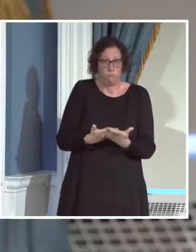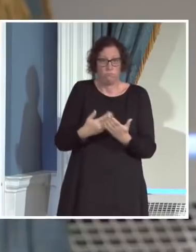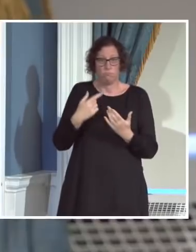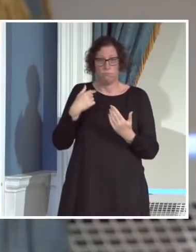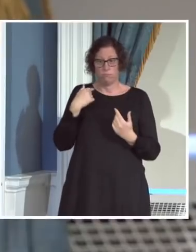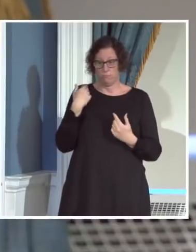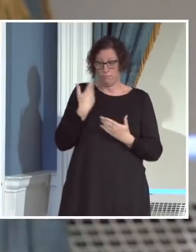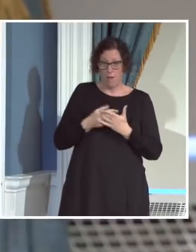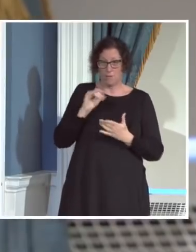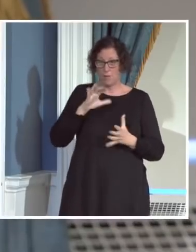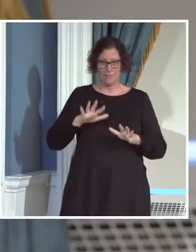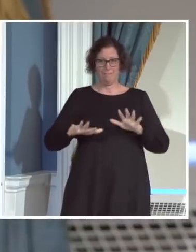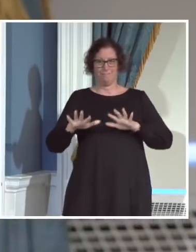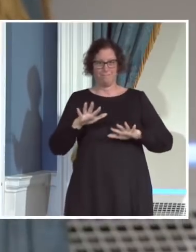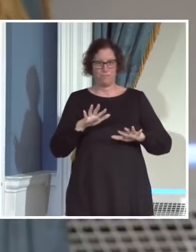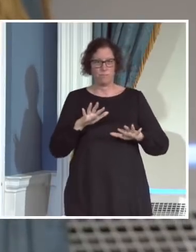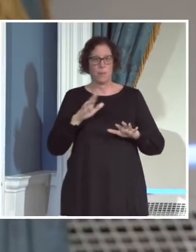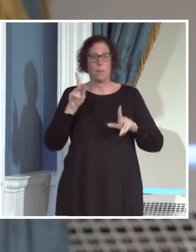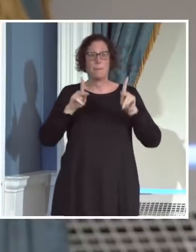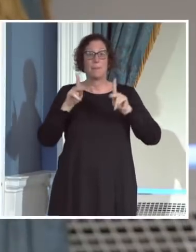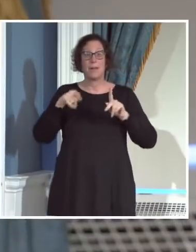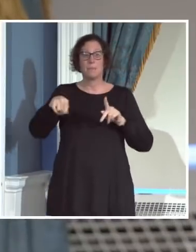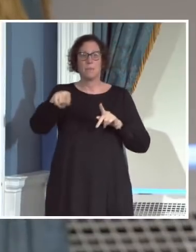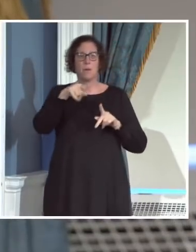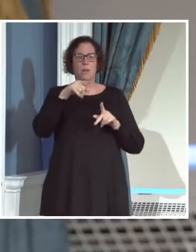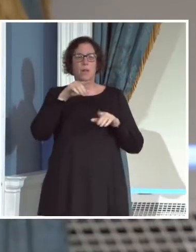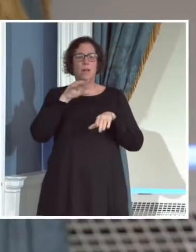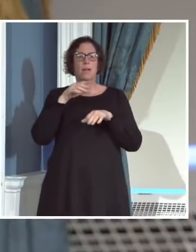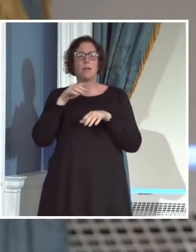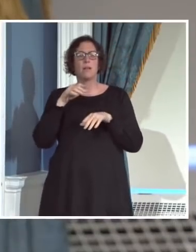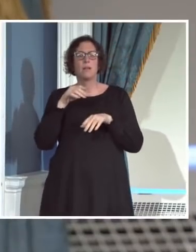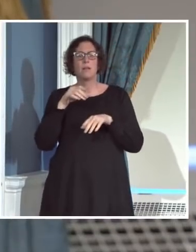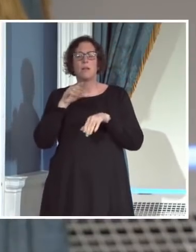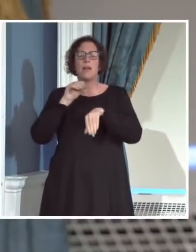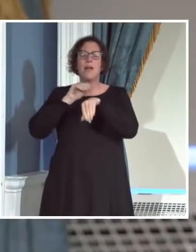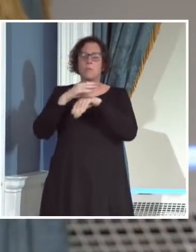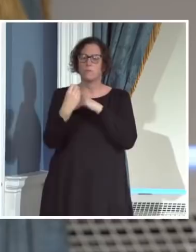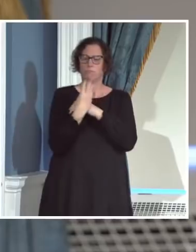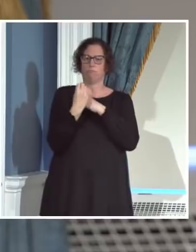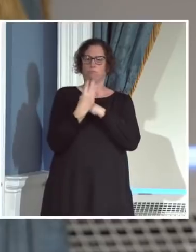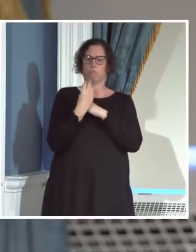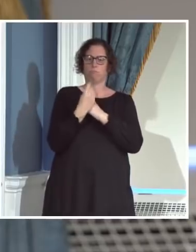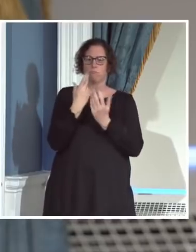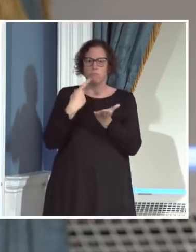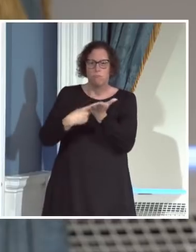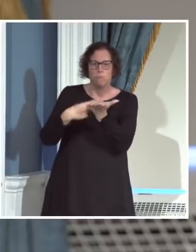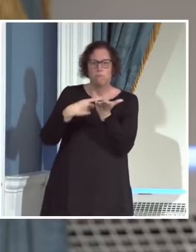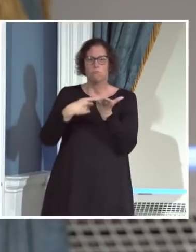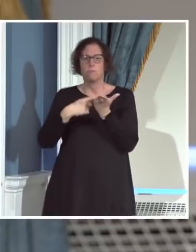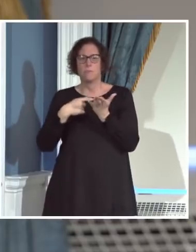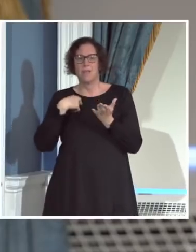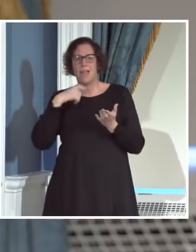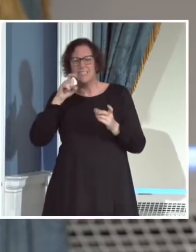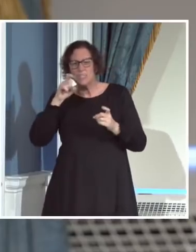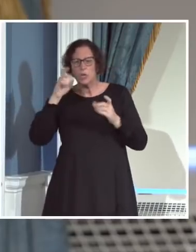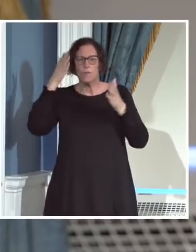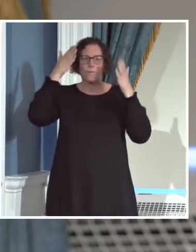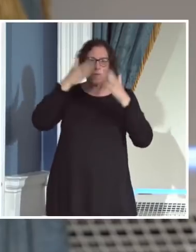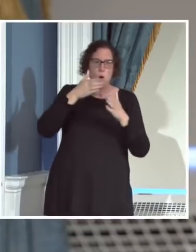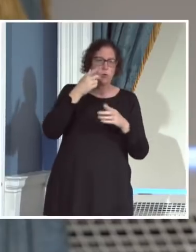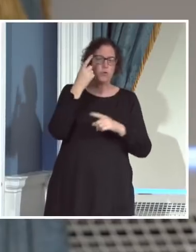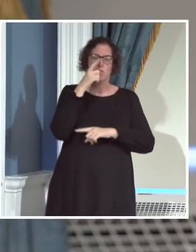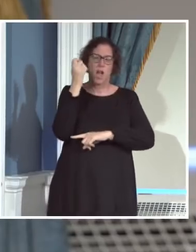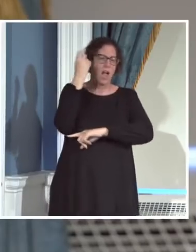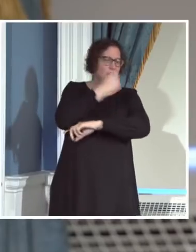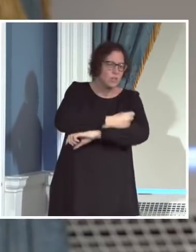focus should be on closing public hospitals because there were, quote unquote, too many empty beds. And I so appreciated that that was